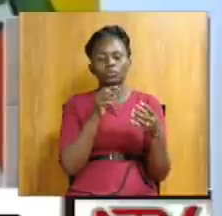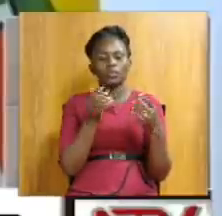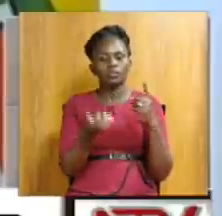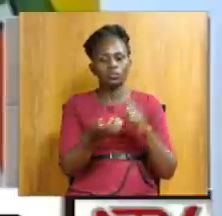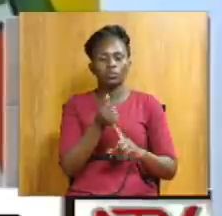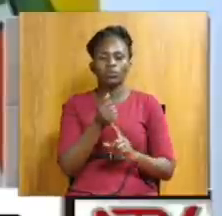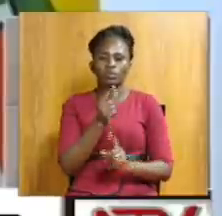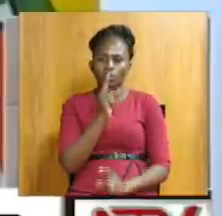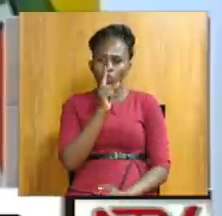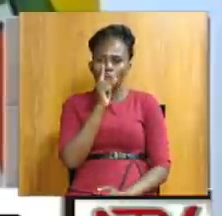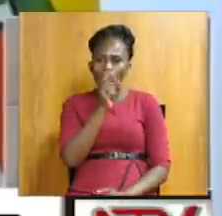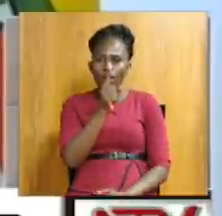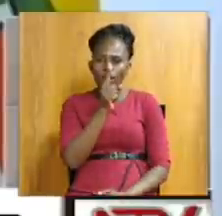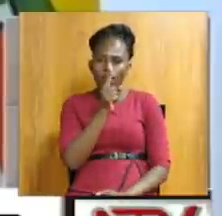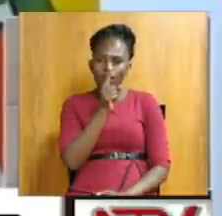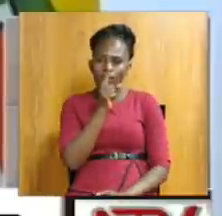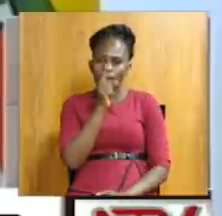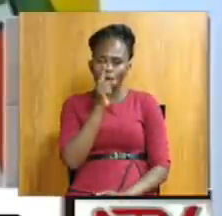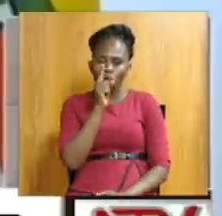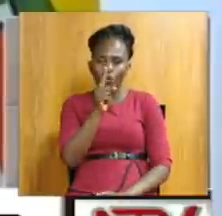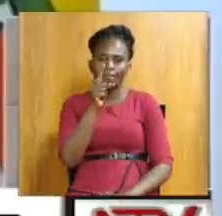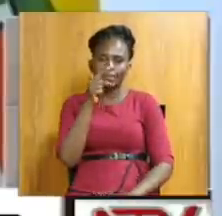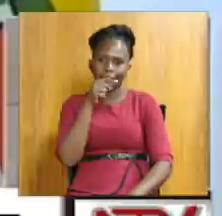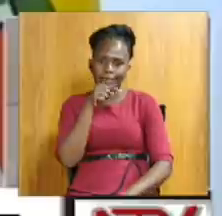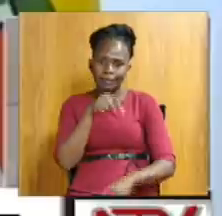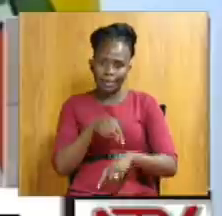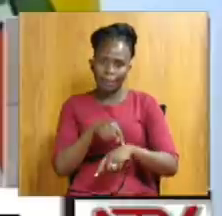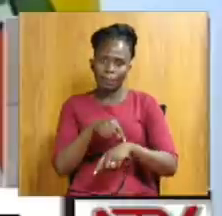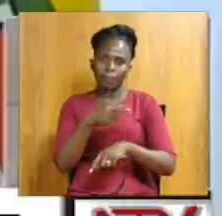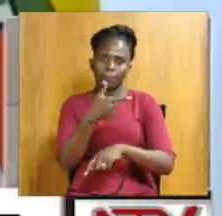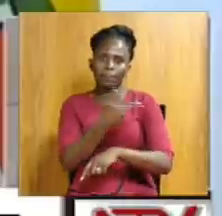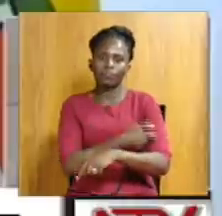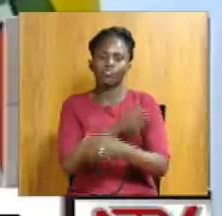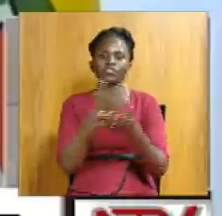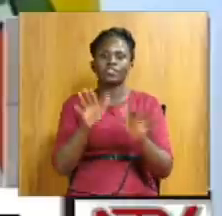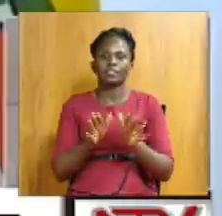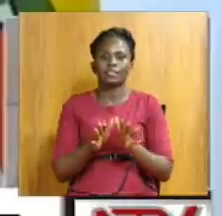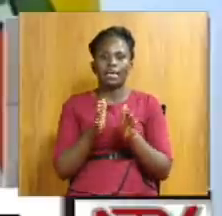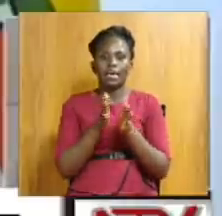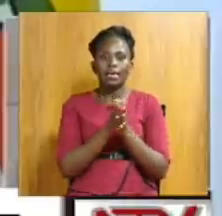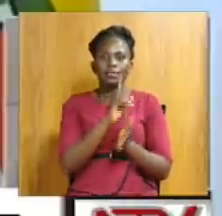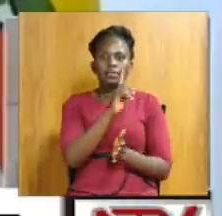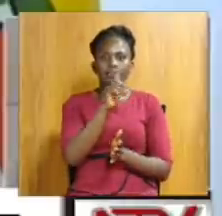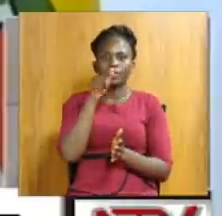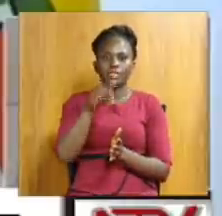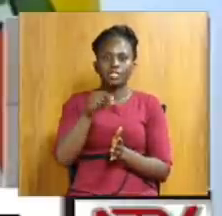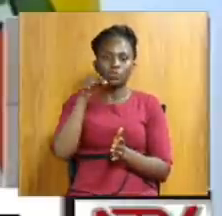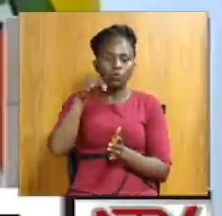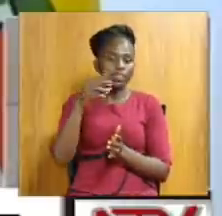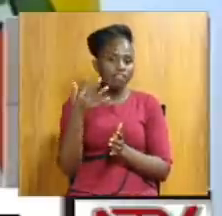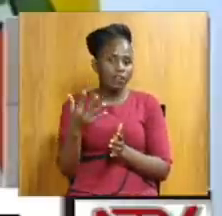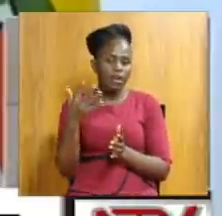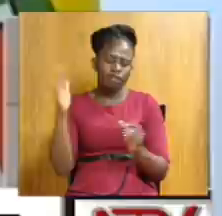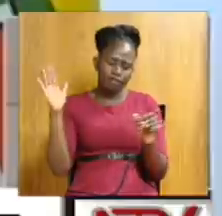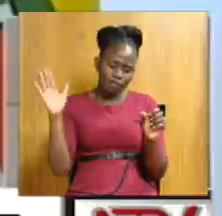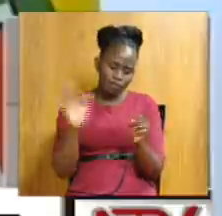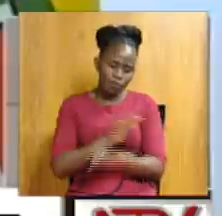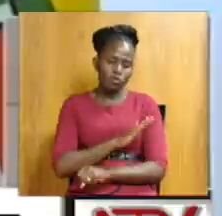shot of the vaccine, and 17% have been fully